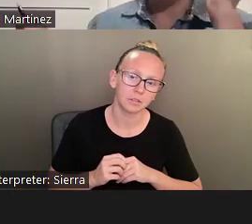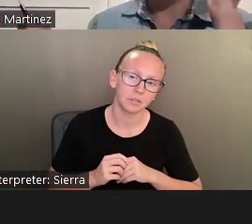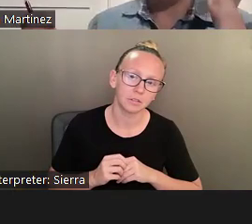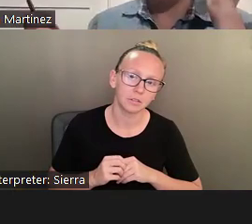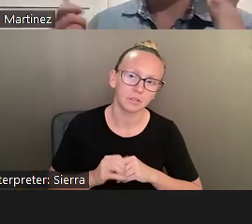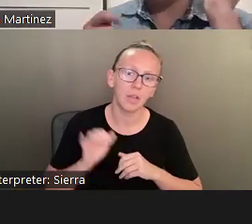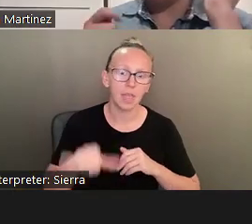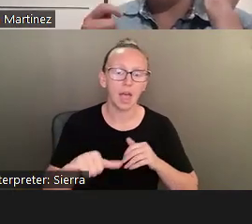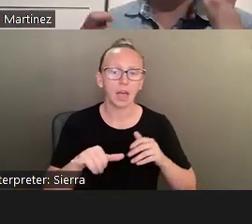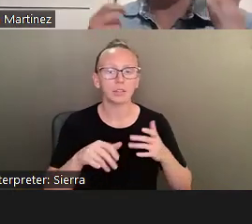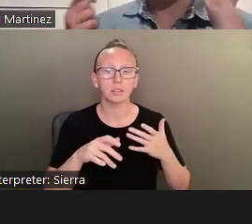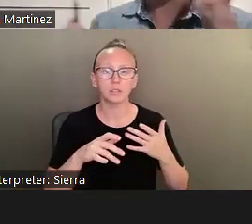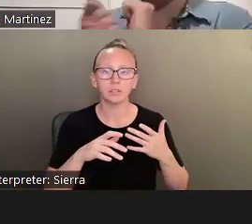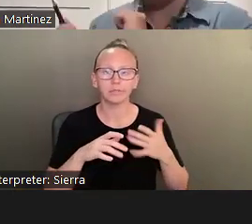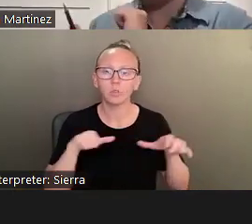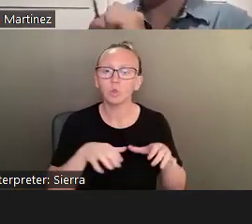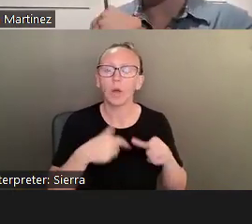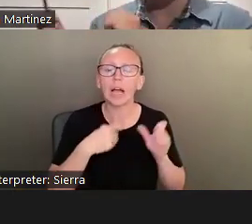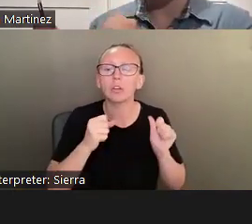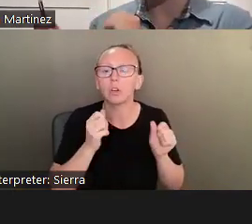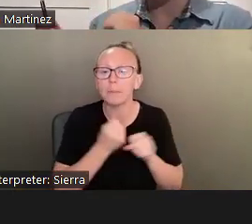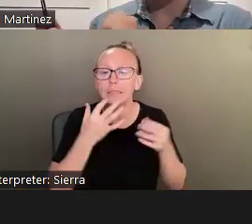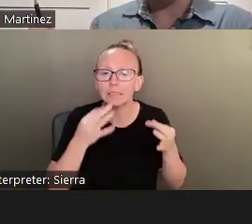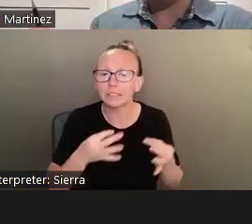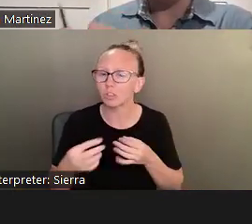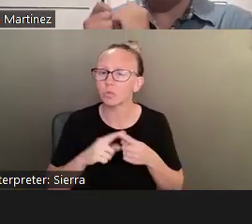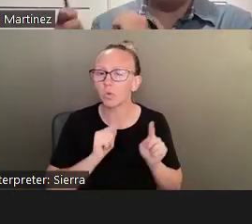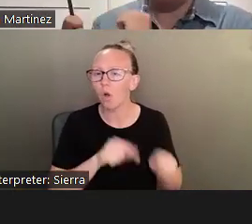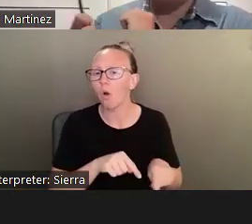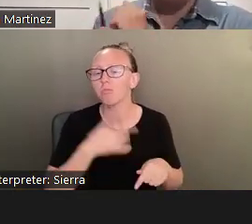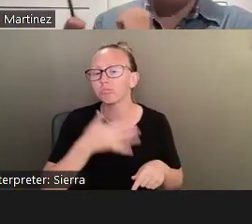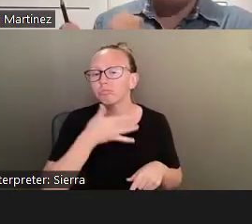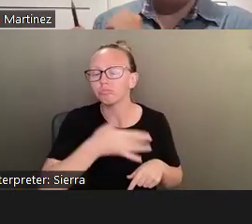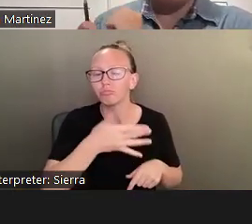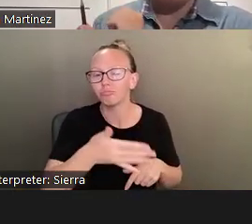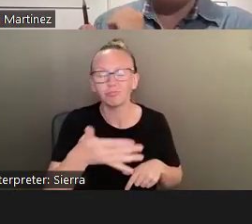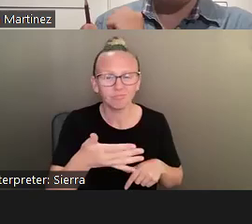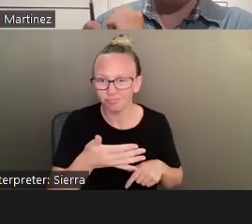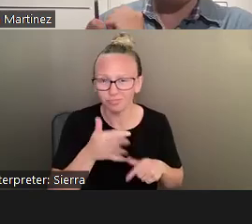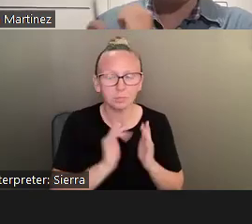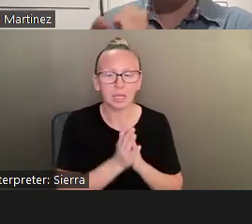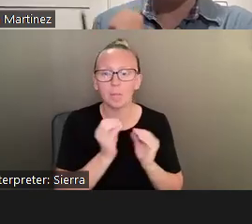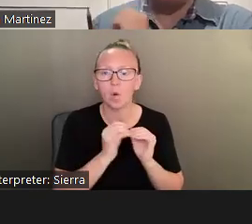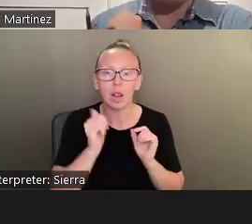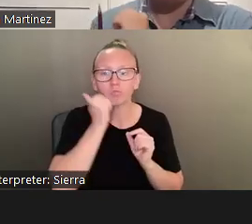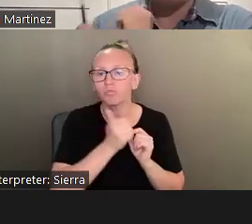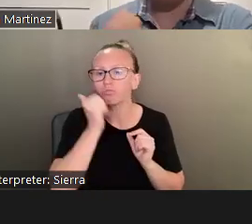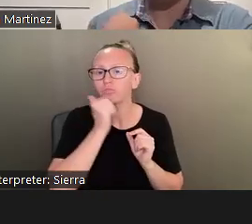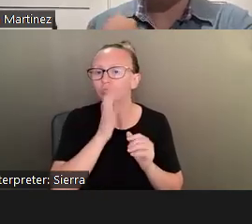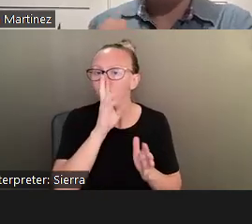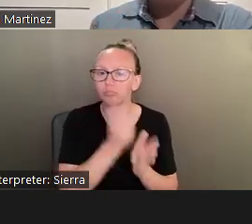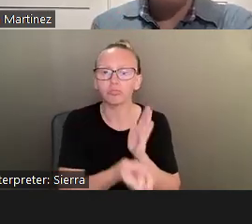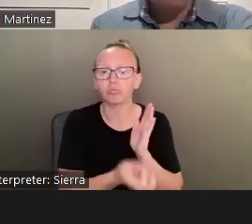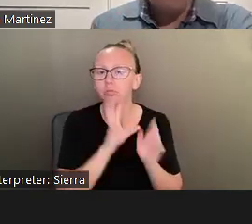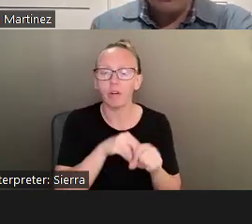in nature, became just a daily necessity, like breathing. You know, it became a way of being that was not